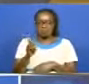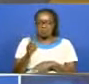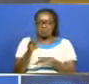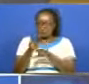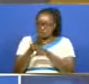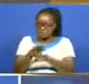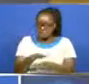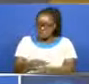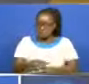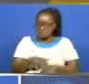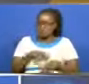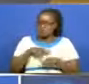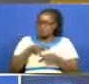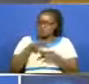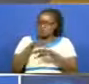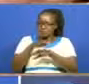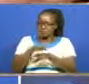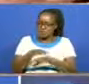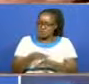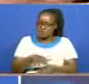kobe na mkandarasi Funan.